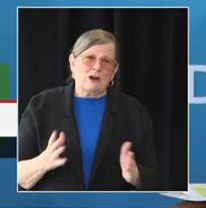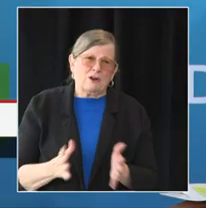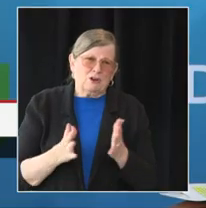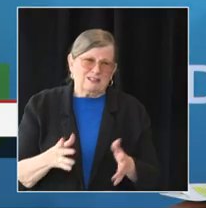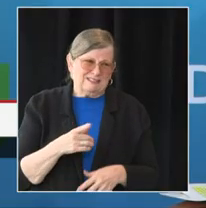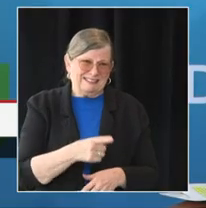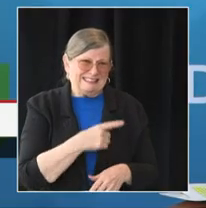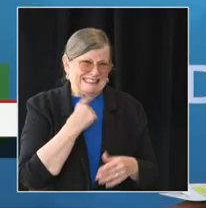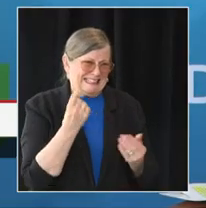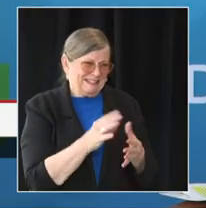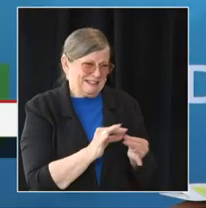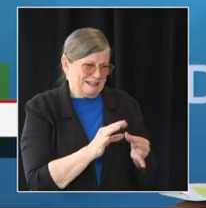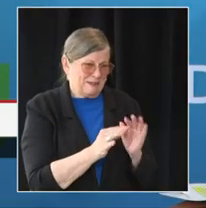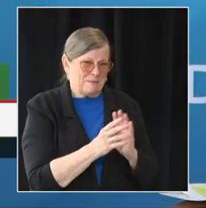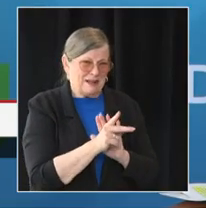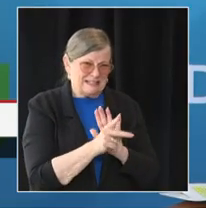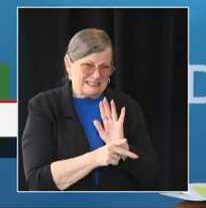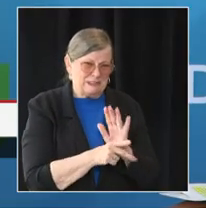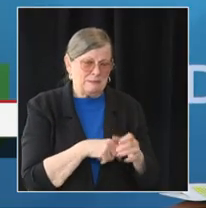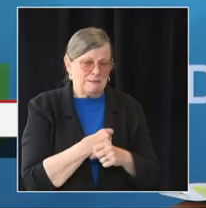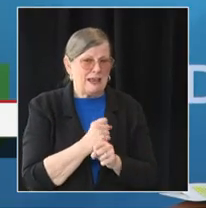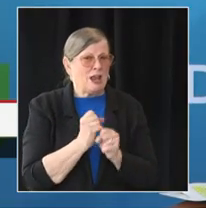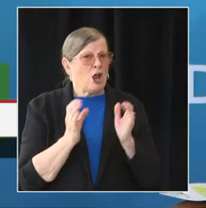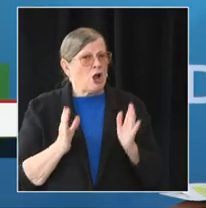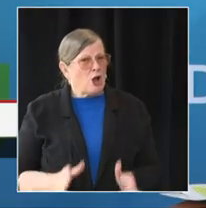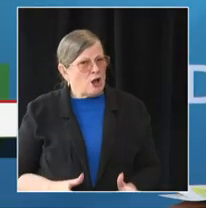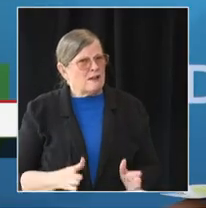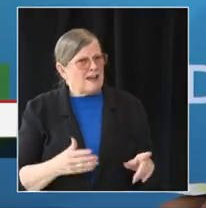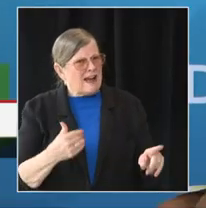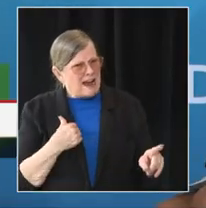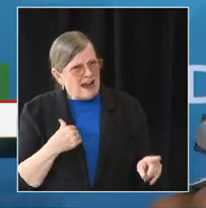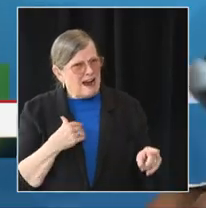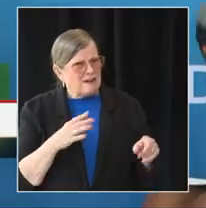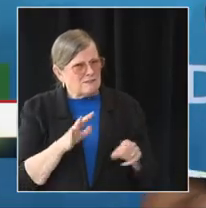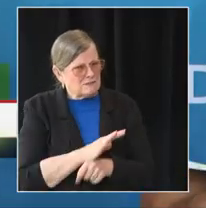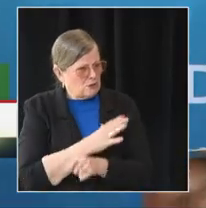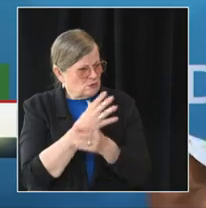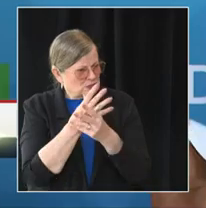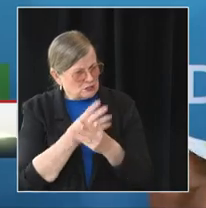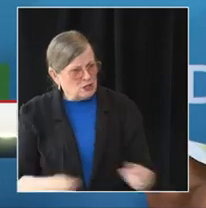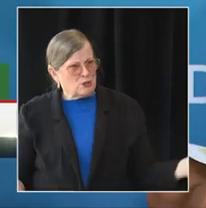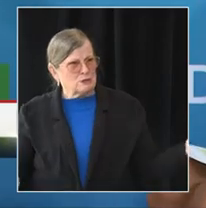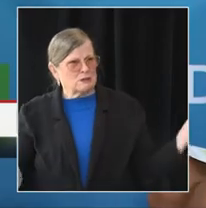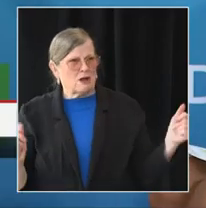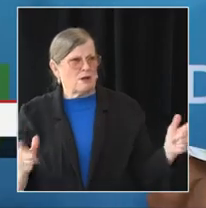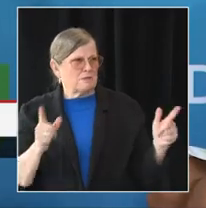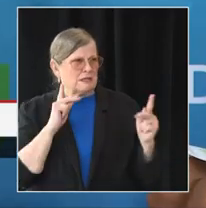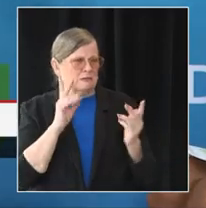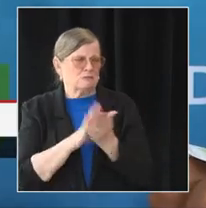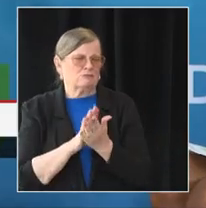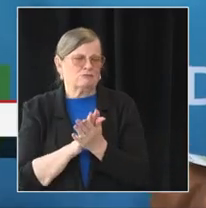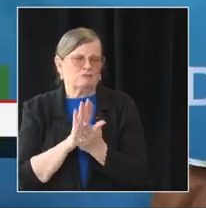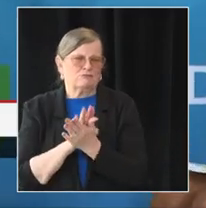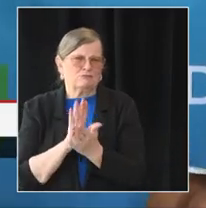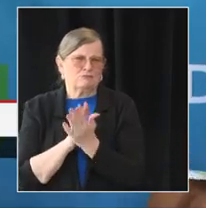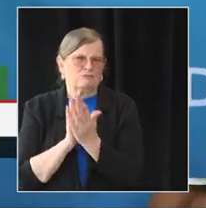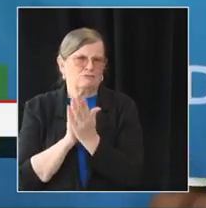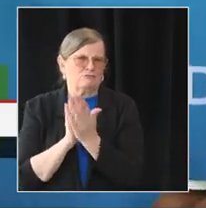this. Don't pick a solution that doesn't fix the problem. Yeah,